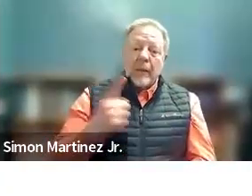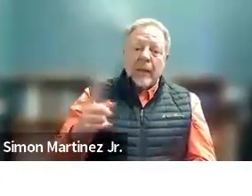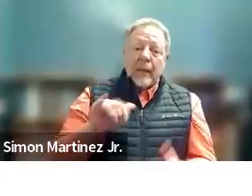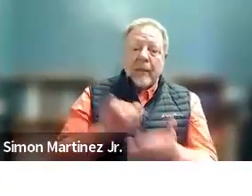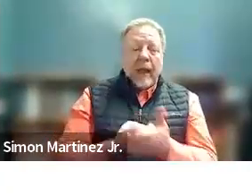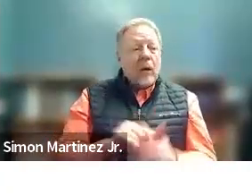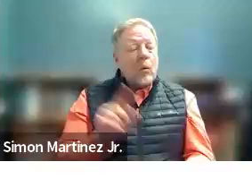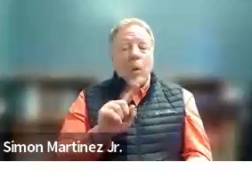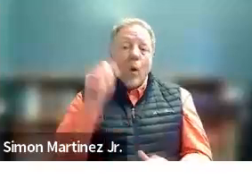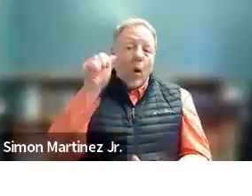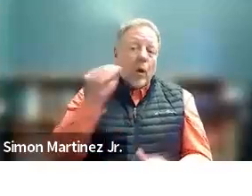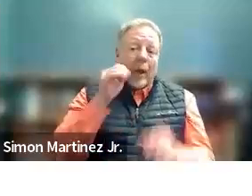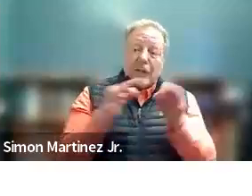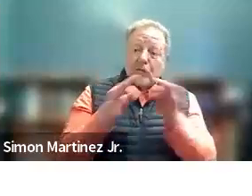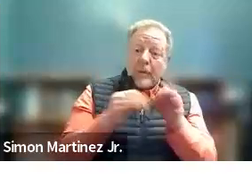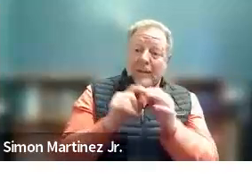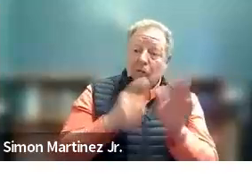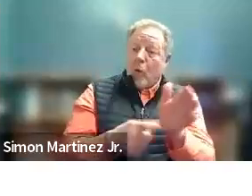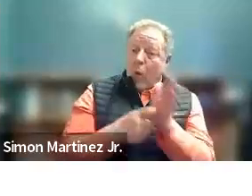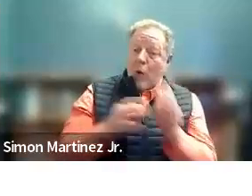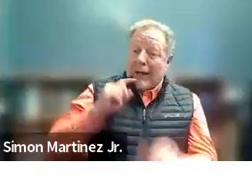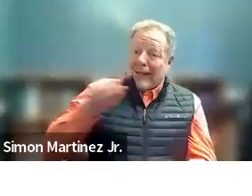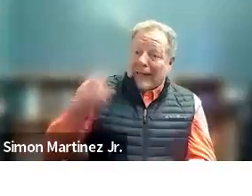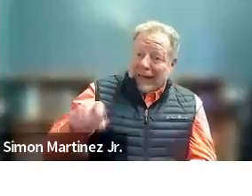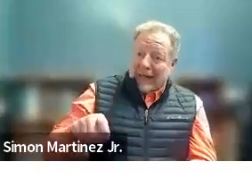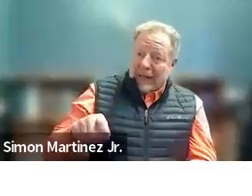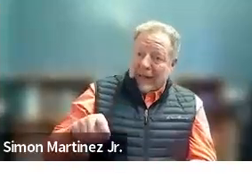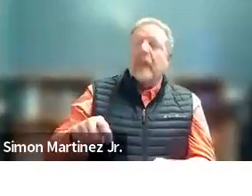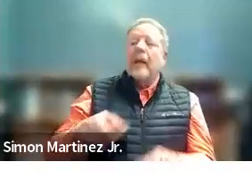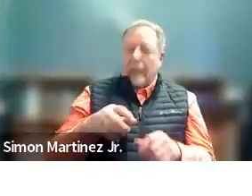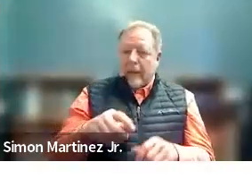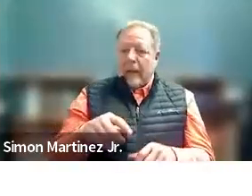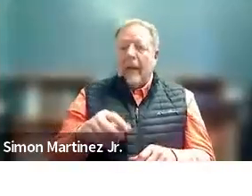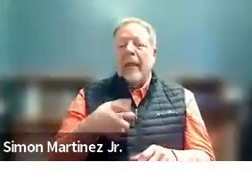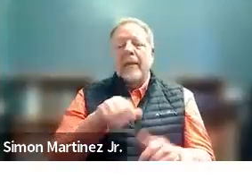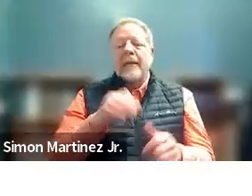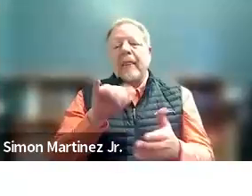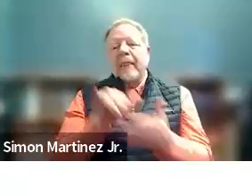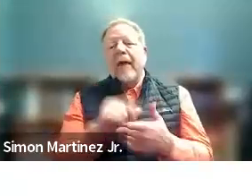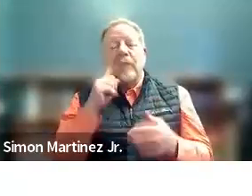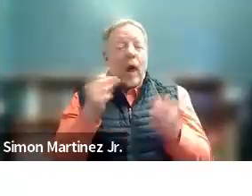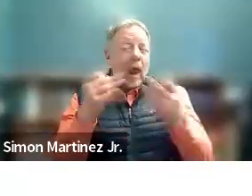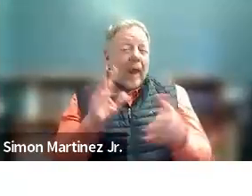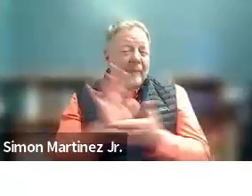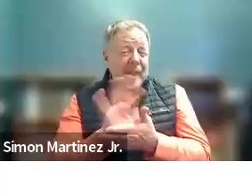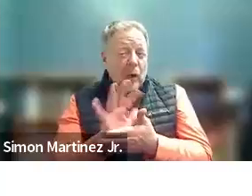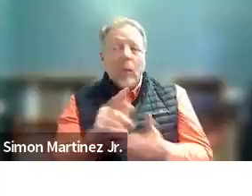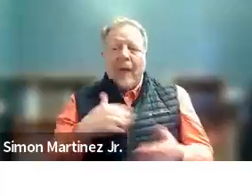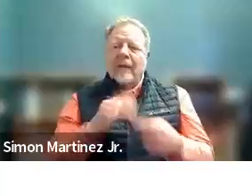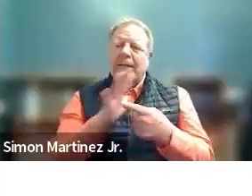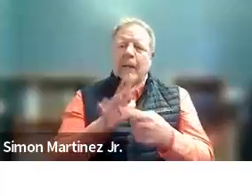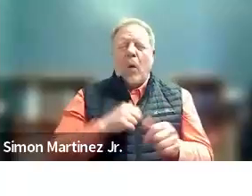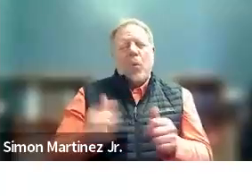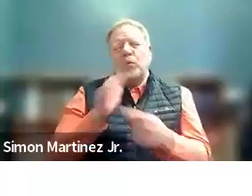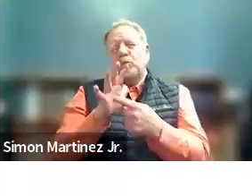where audio description is needed, and it is a WCAG standard, is that for a lot of videos, there's an example here that I